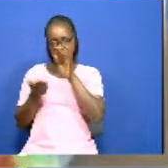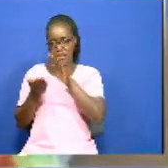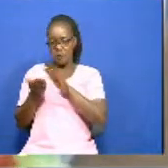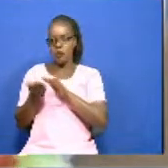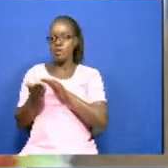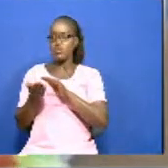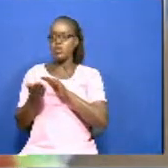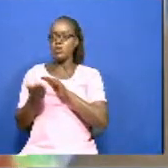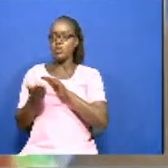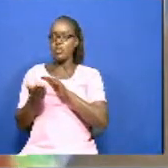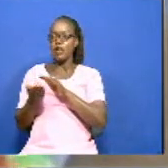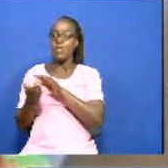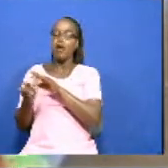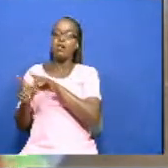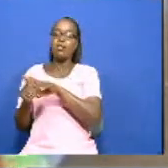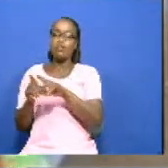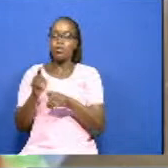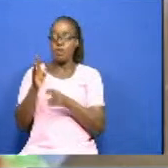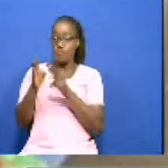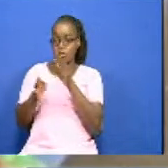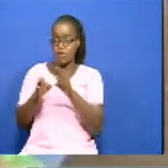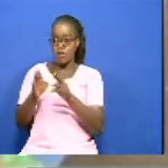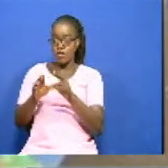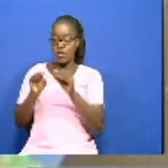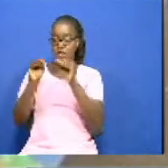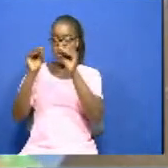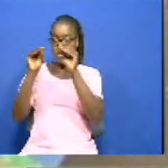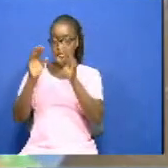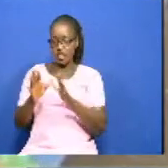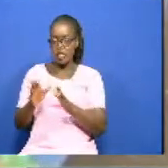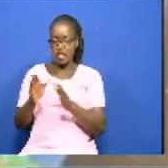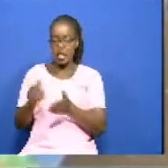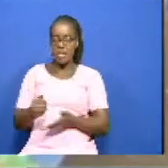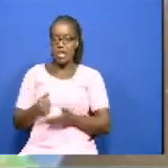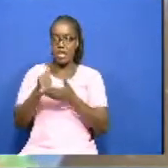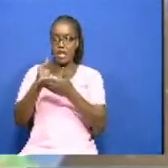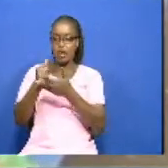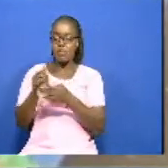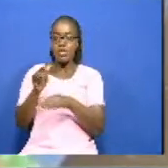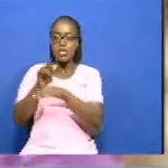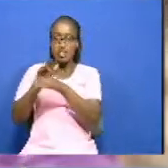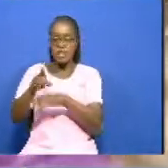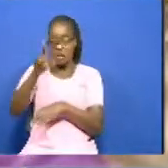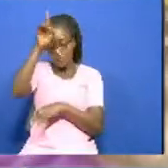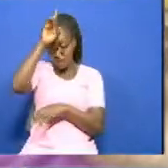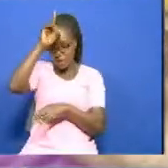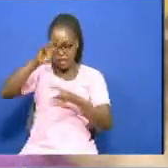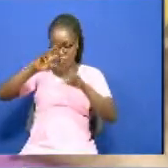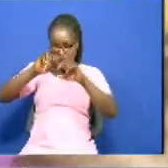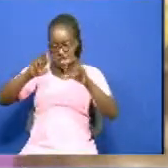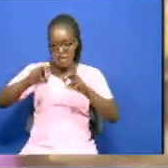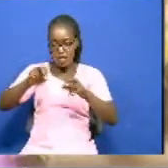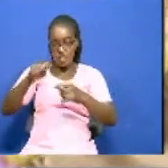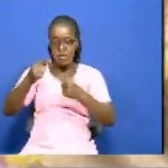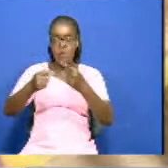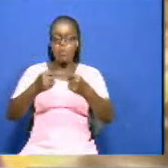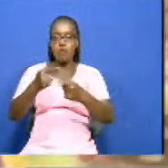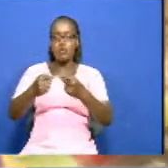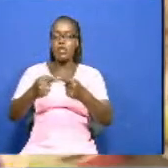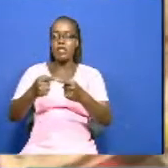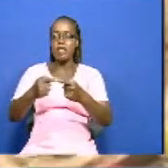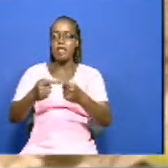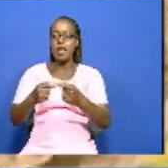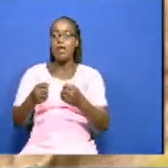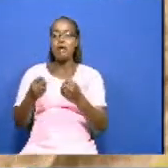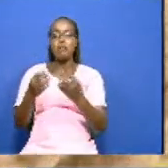itapungua. At the same time, 44 teaching assistants have been dispatched to the villages to assess learners' progress. A majority of learners failed to